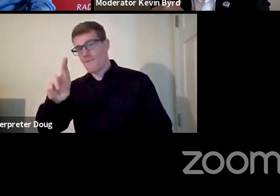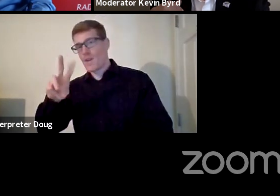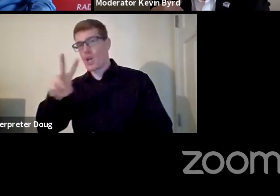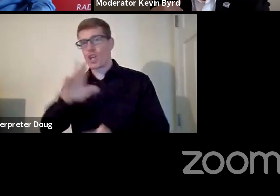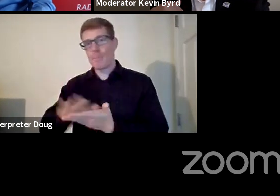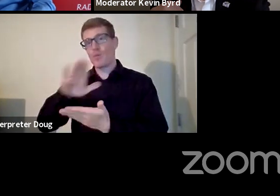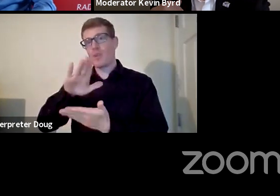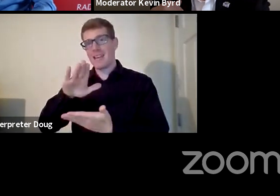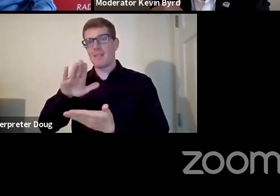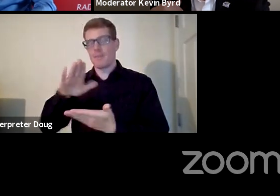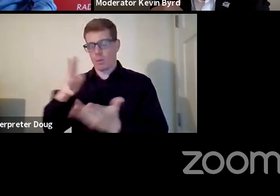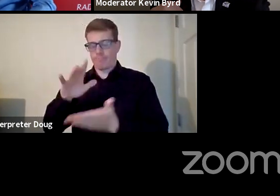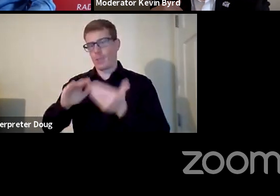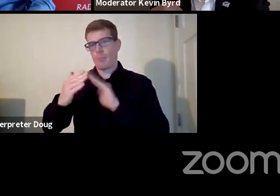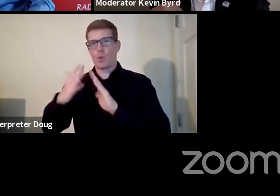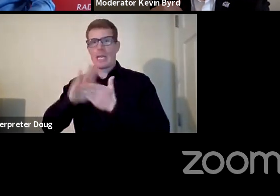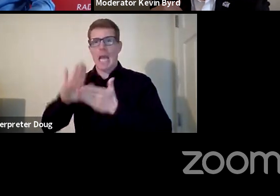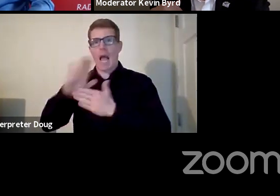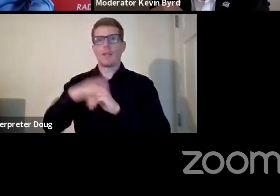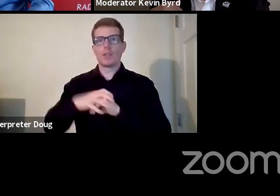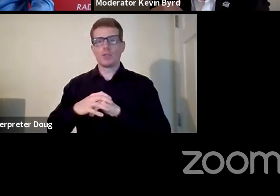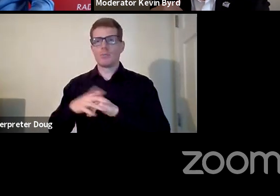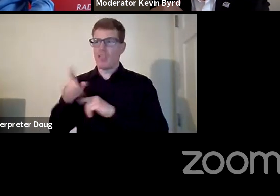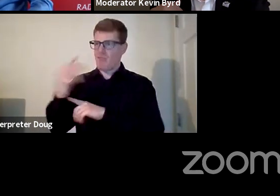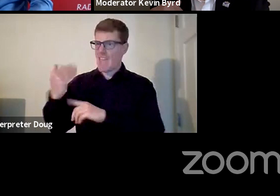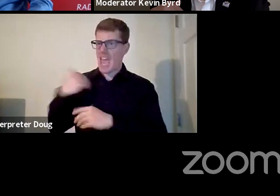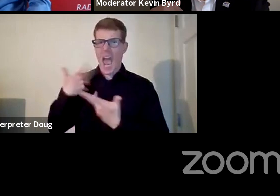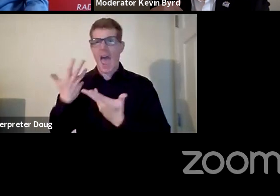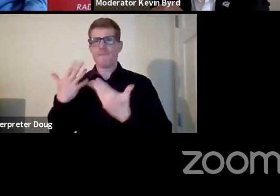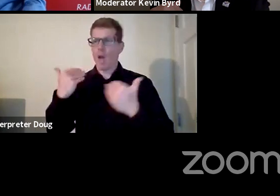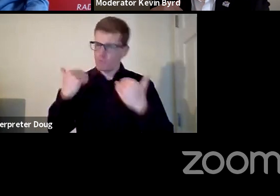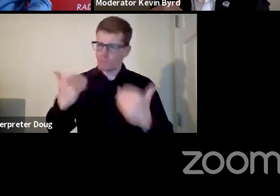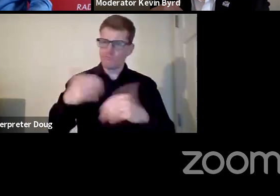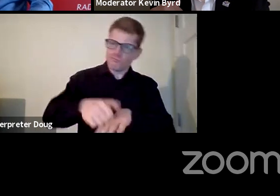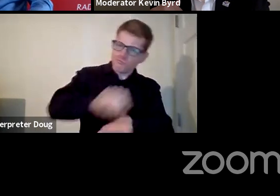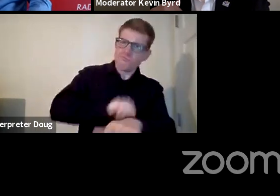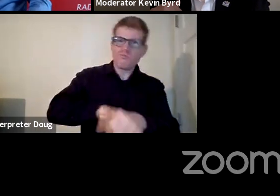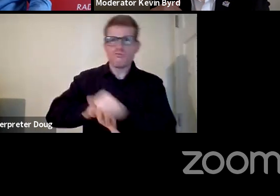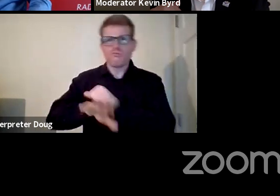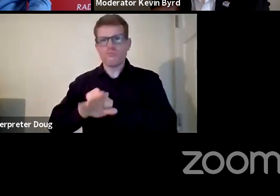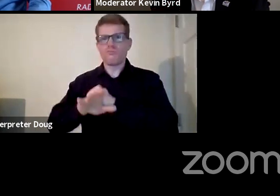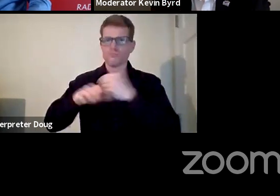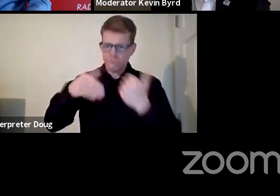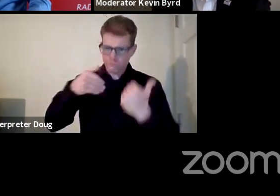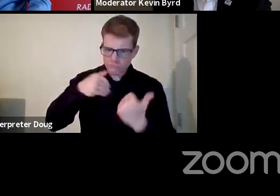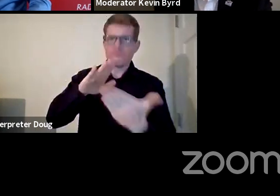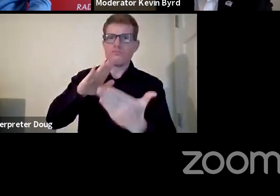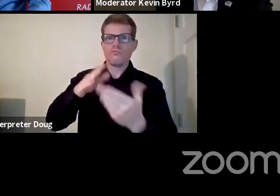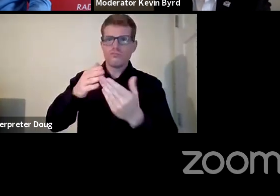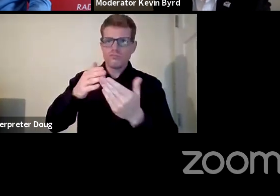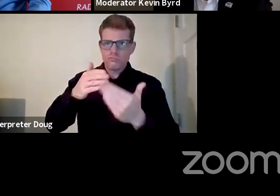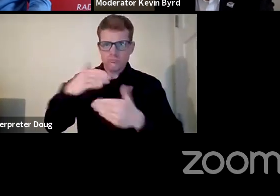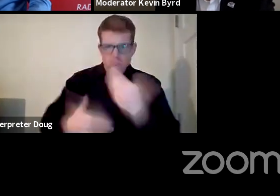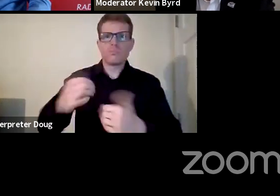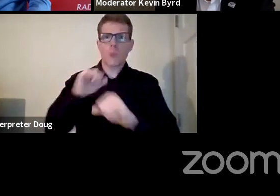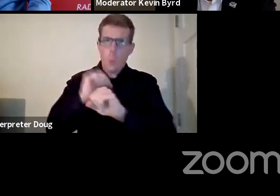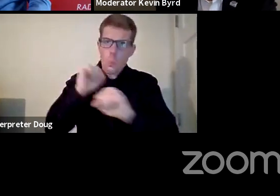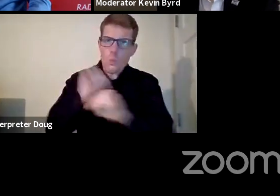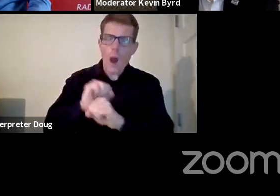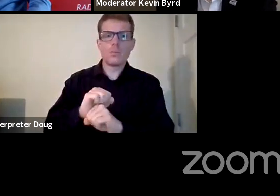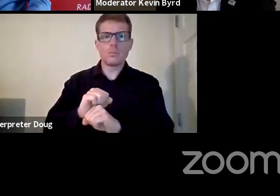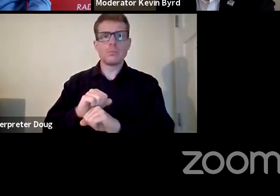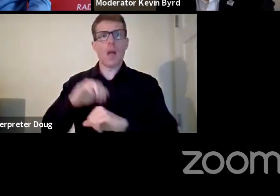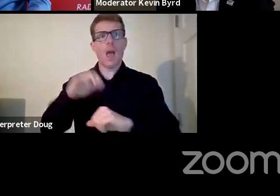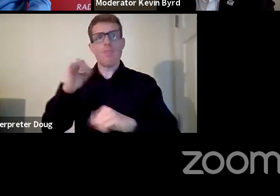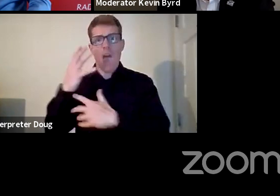attitude. And out of that, it's just been the innovation, the creativity, the